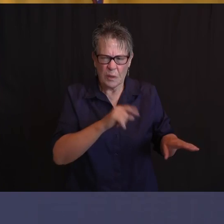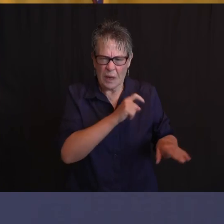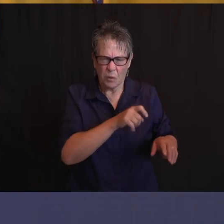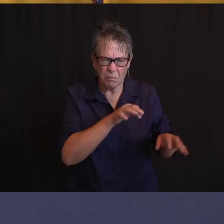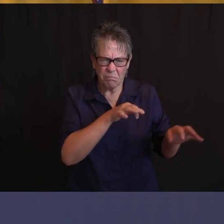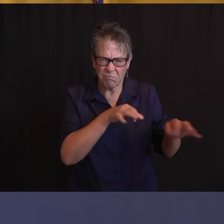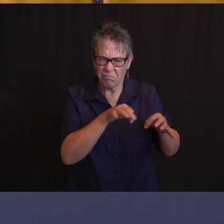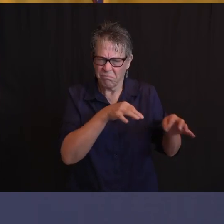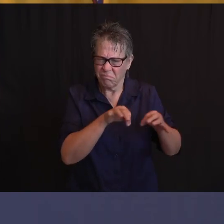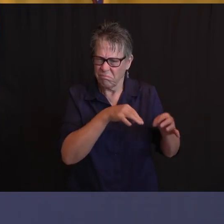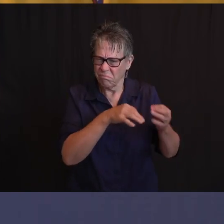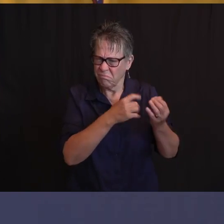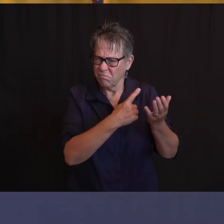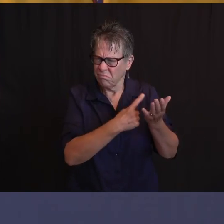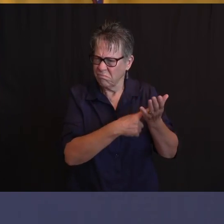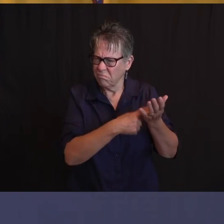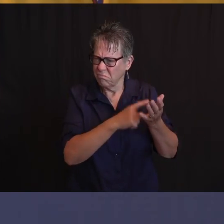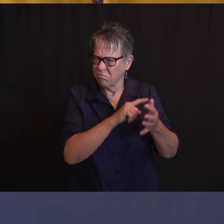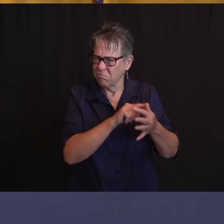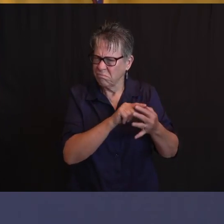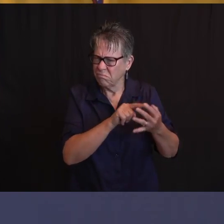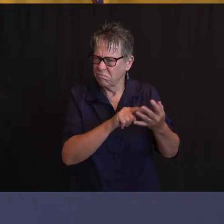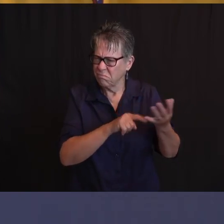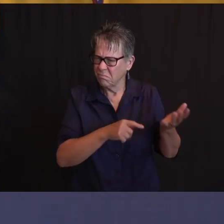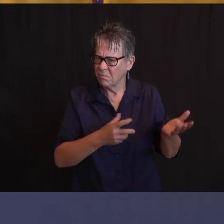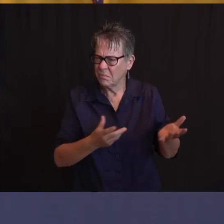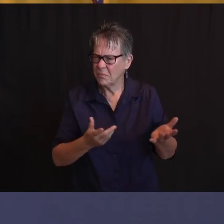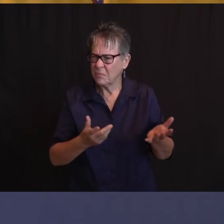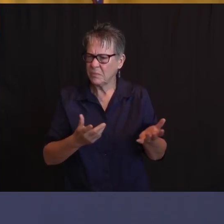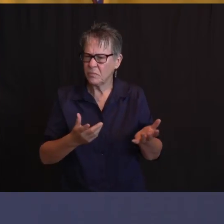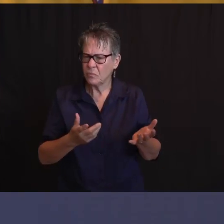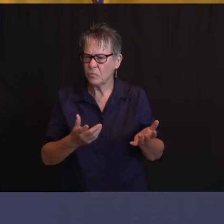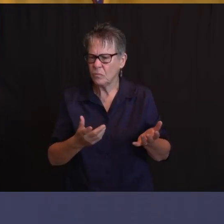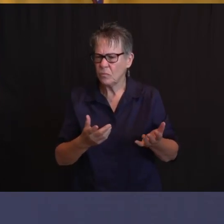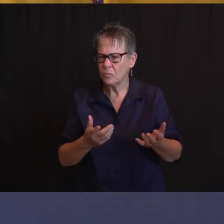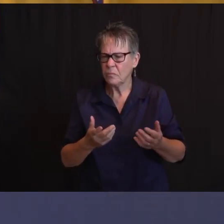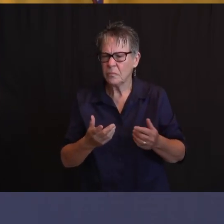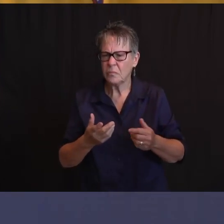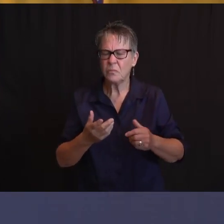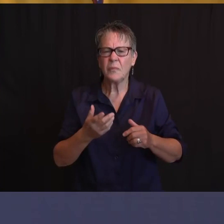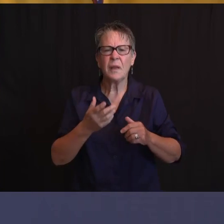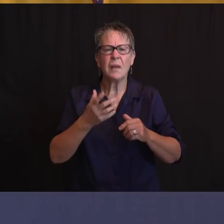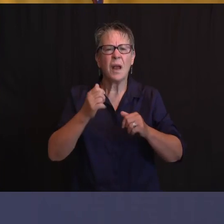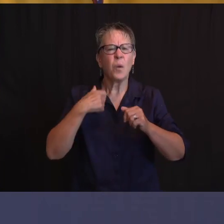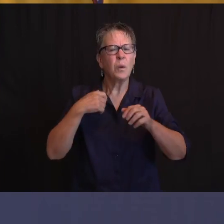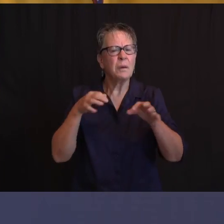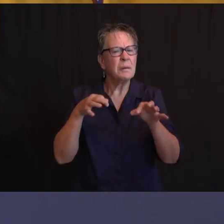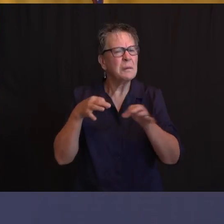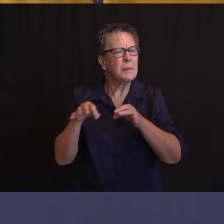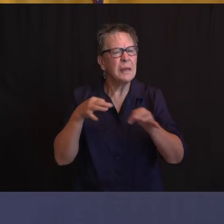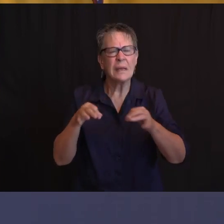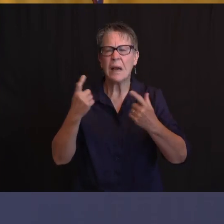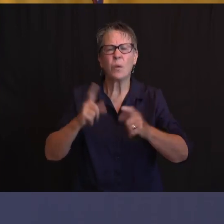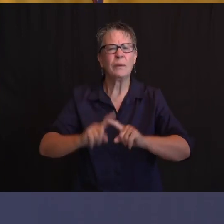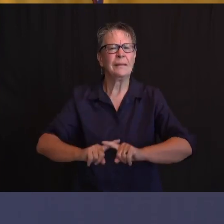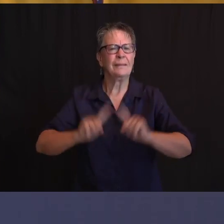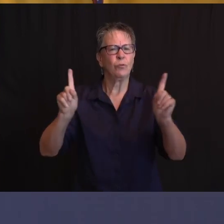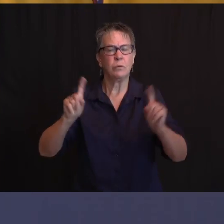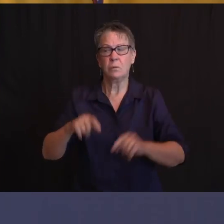the definition of a small versus a large community, which I think we are in violent agreement that the